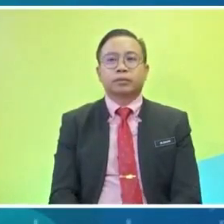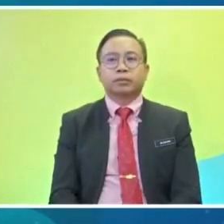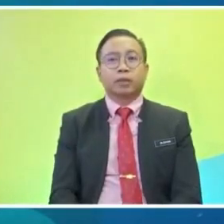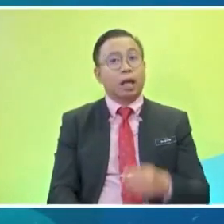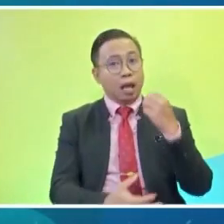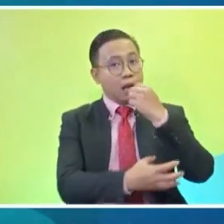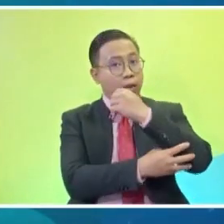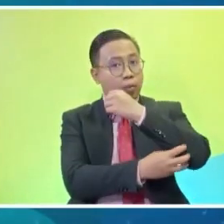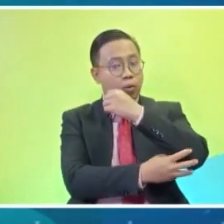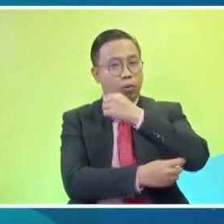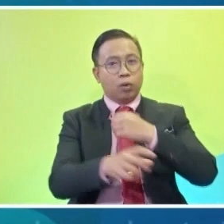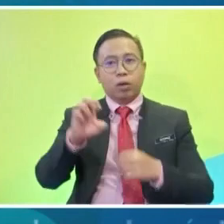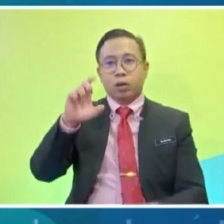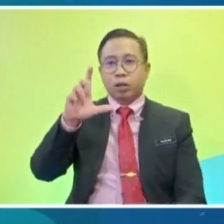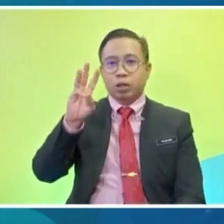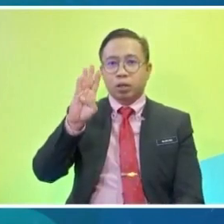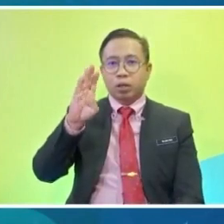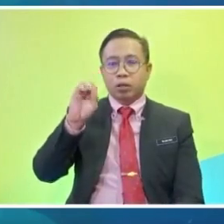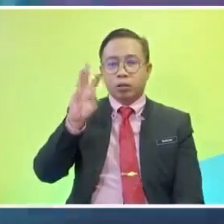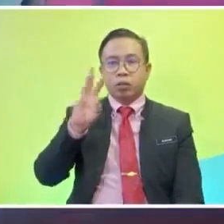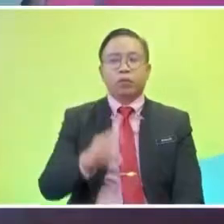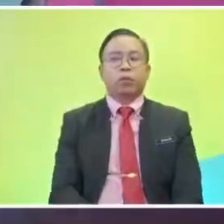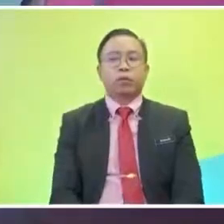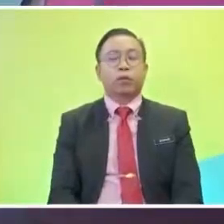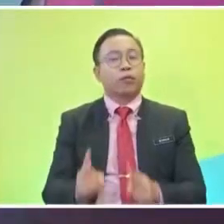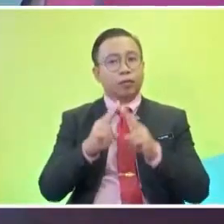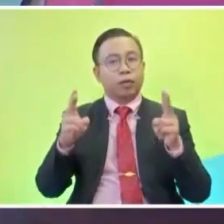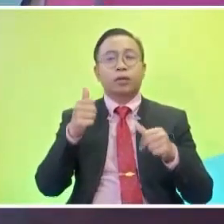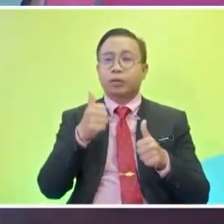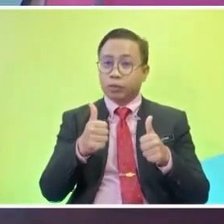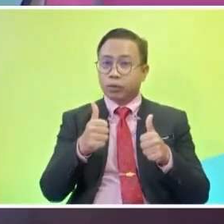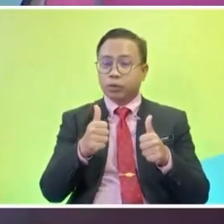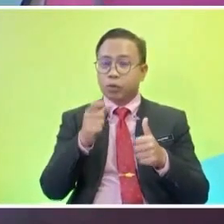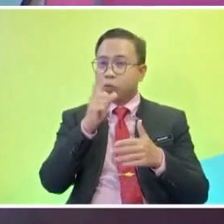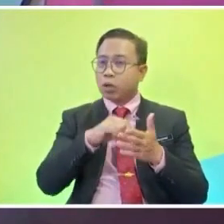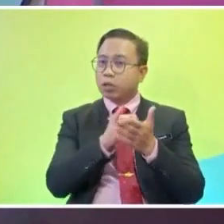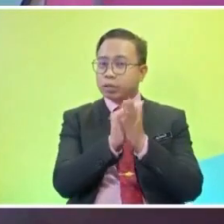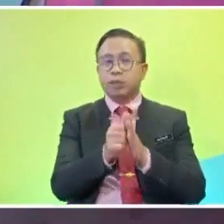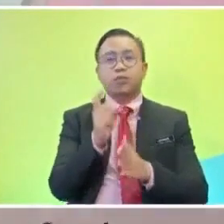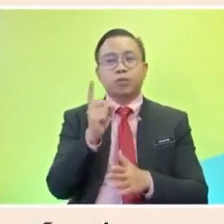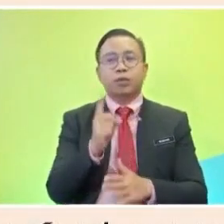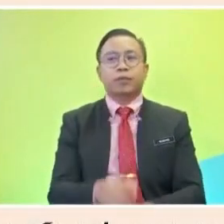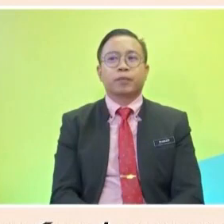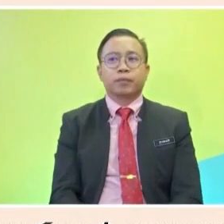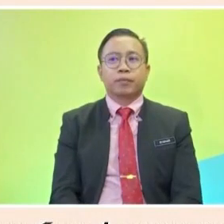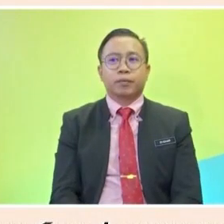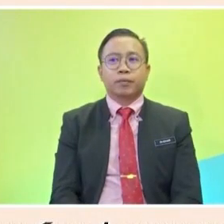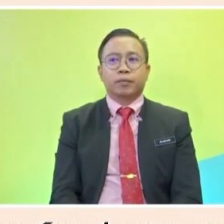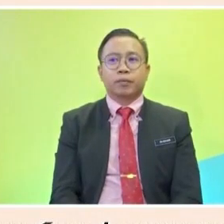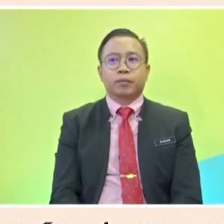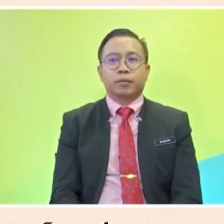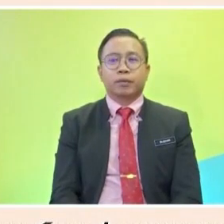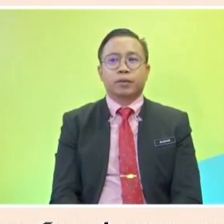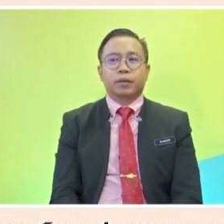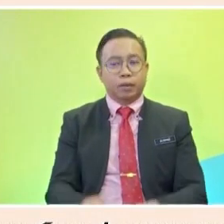macaroni because of the elbow shape, macaroni. Yeah? Yeah, elbow macaroni. Okay, all very right. good. Okay, what about this one? Can you guess